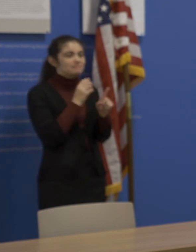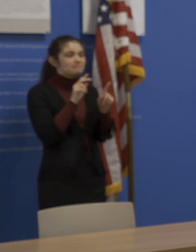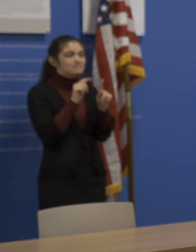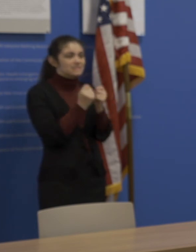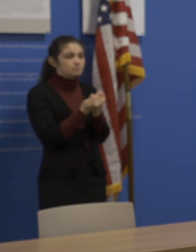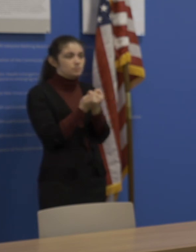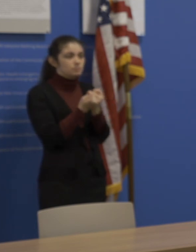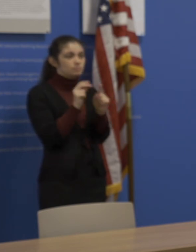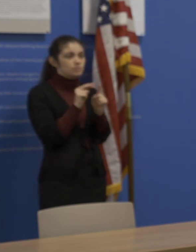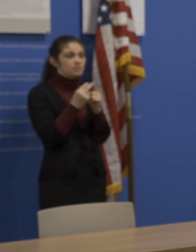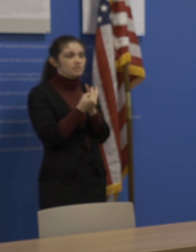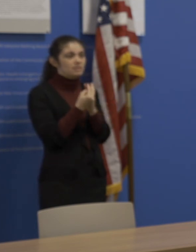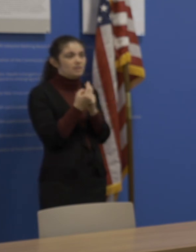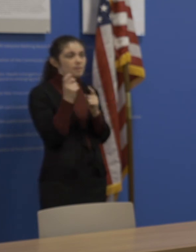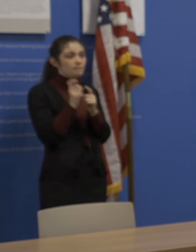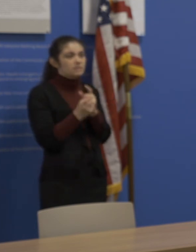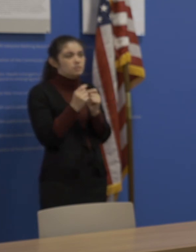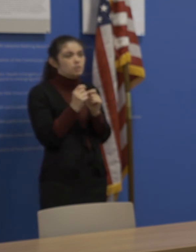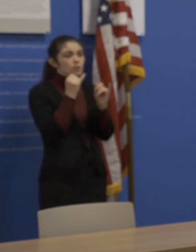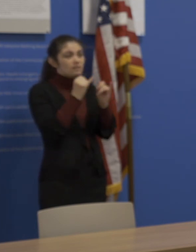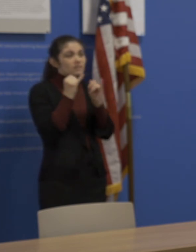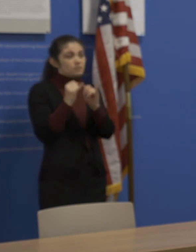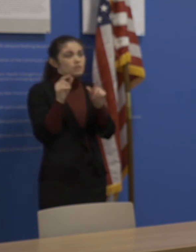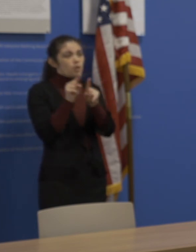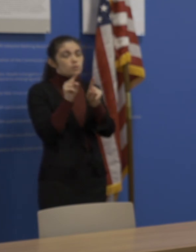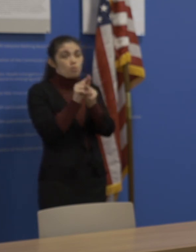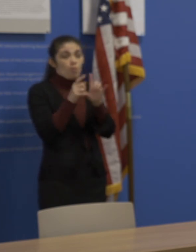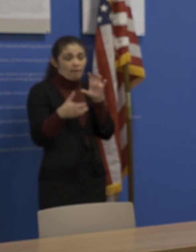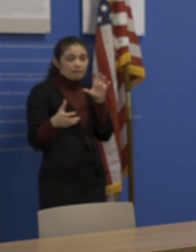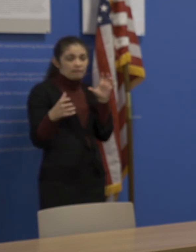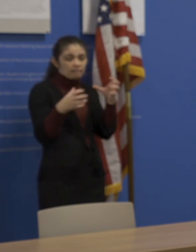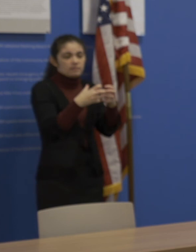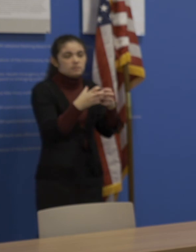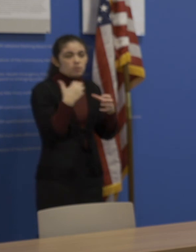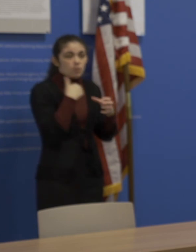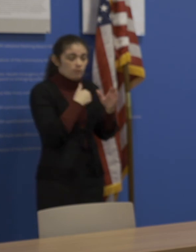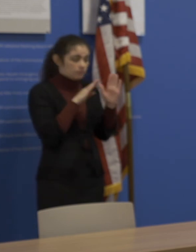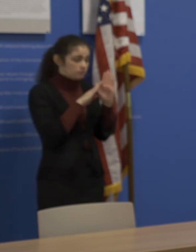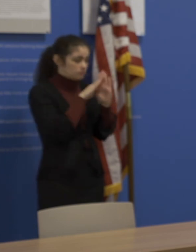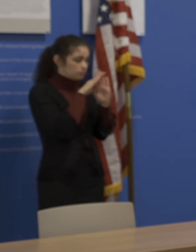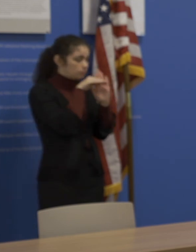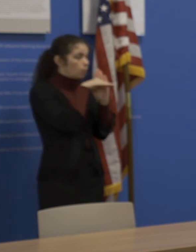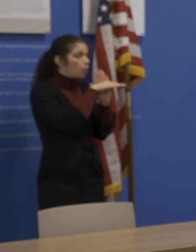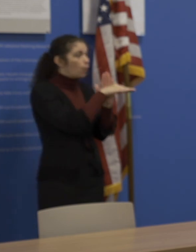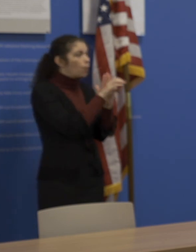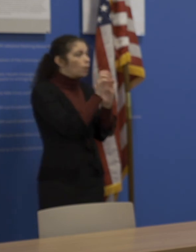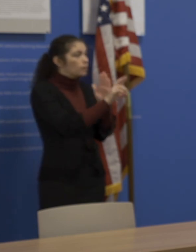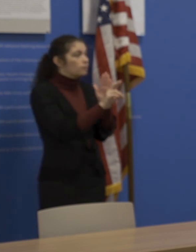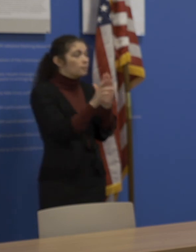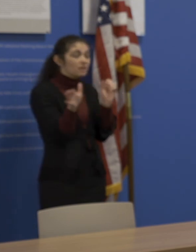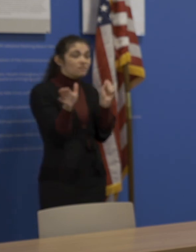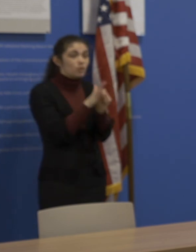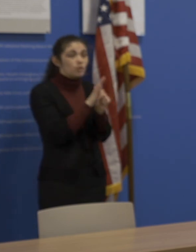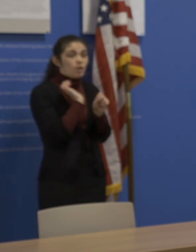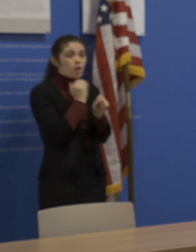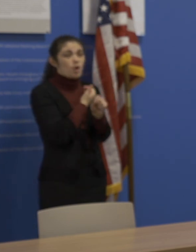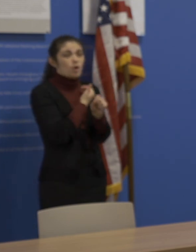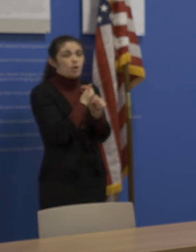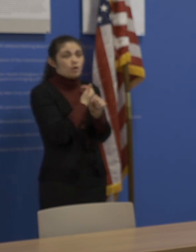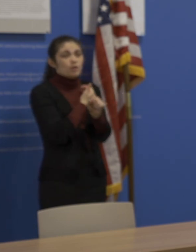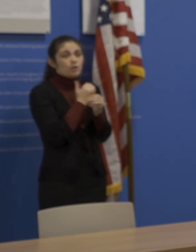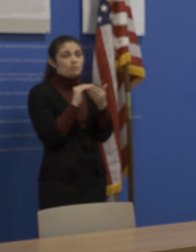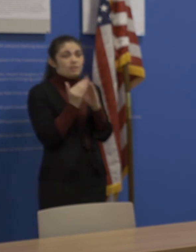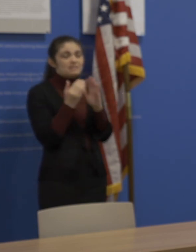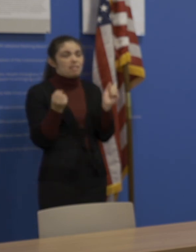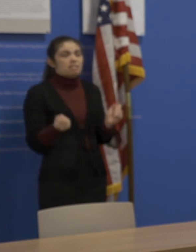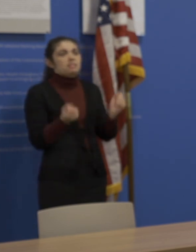that we all have to do our part individually and collectively to flatten the curve, or we will be at surge capacity. And our community has a massive amount